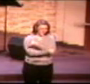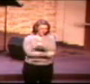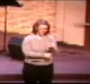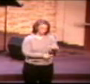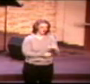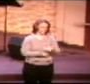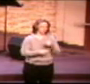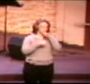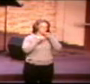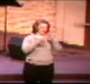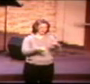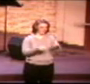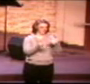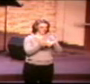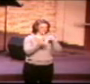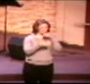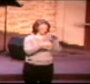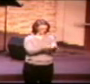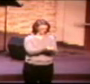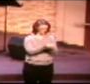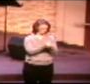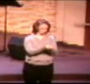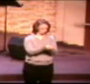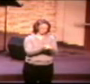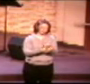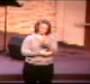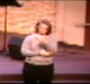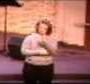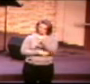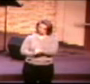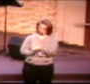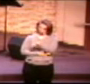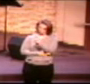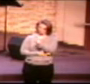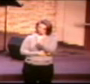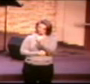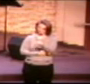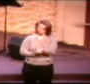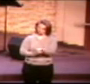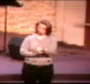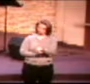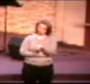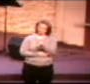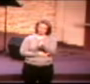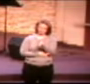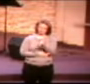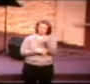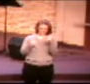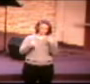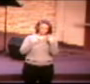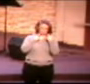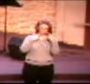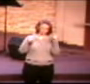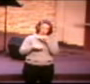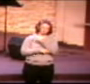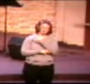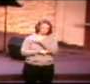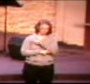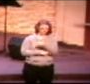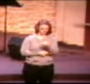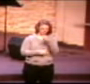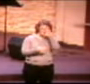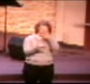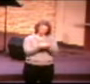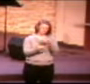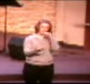blessing of this marriage. Carrie Lee Vestal, I now pronounce you husband and